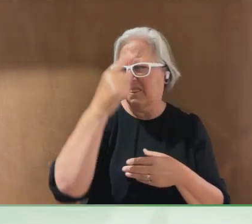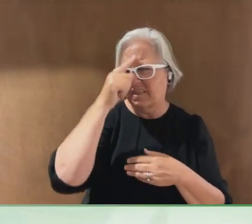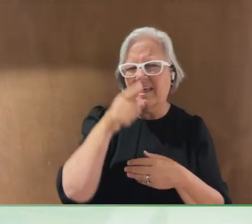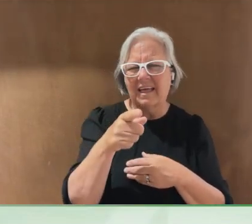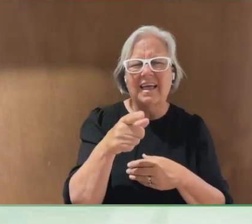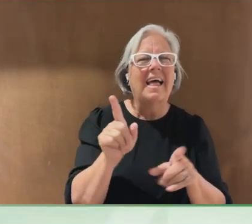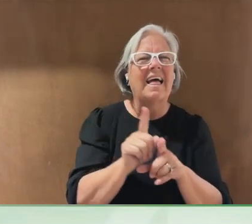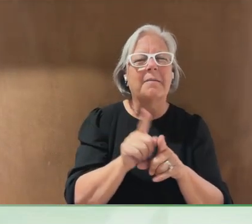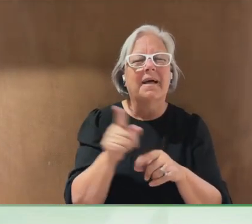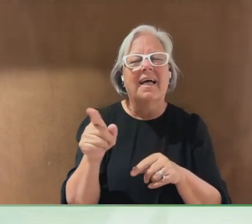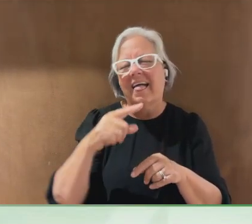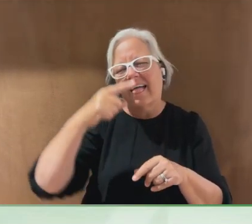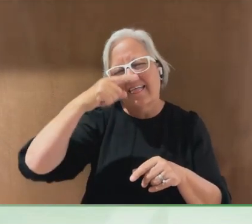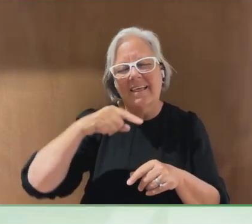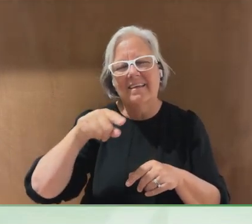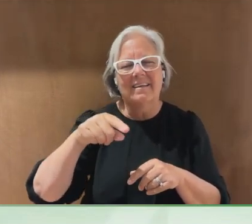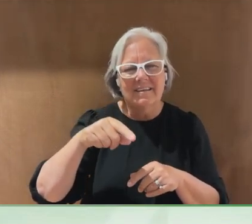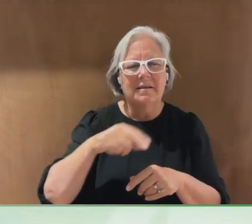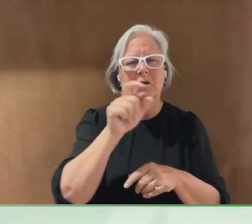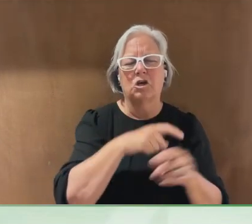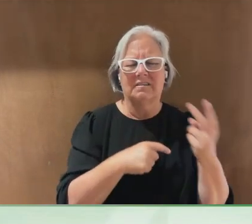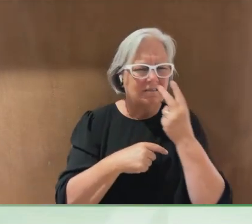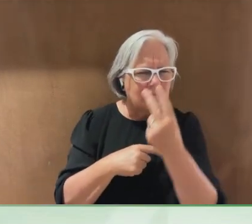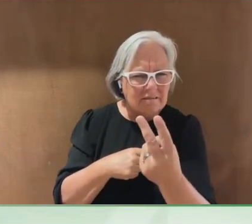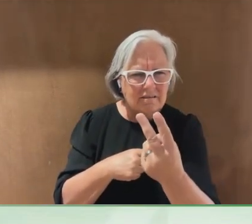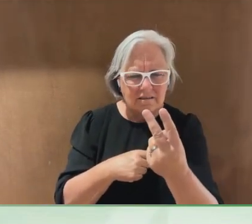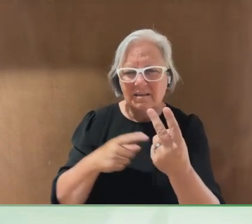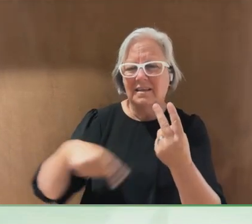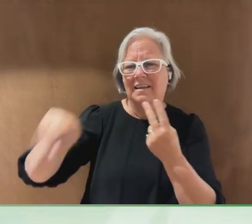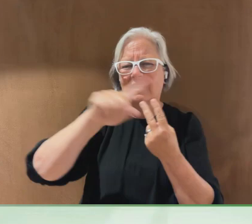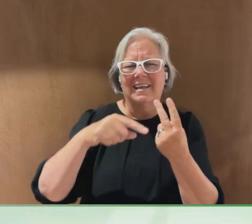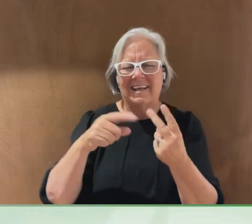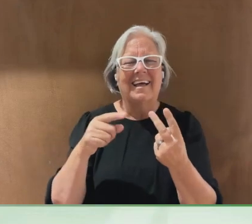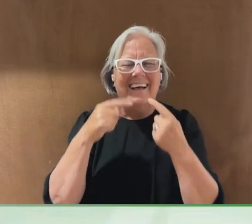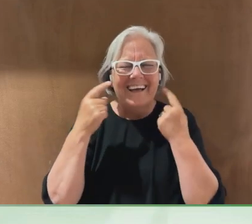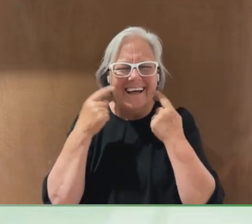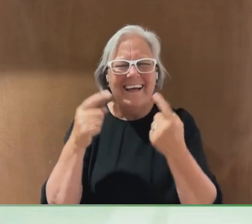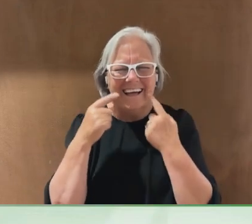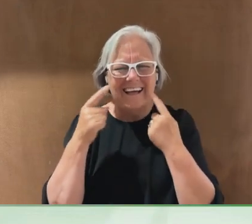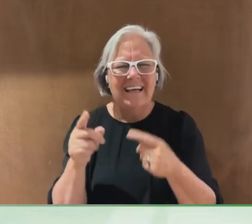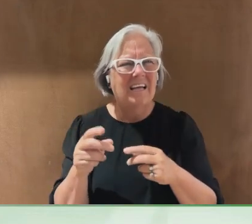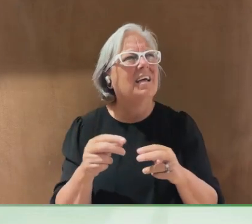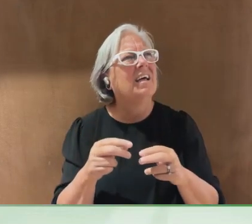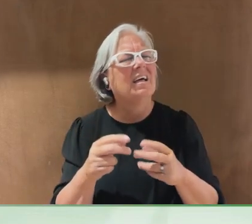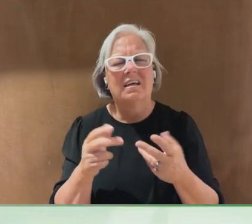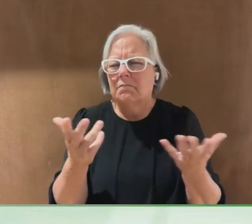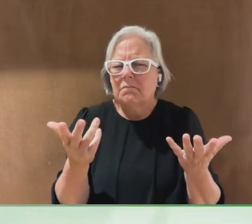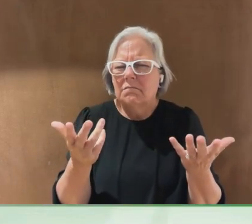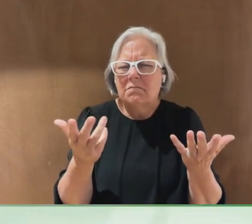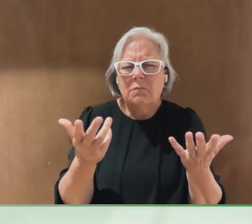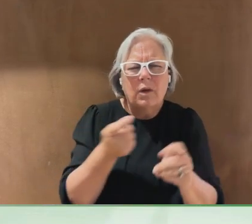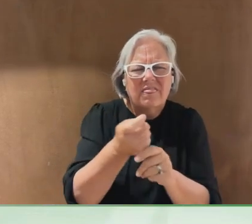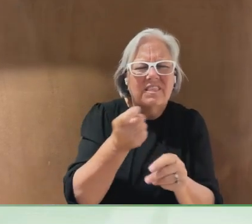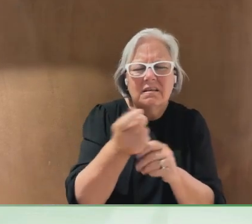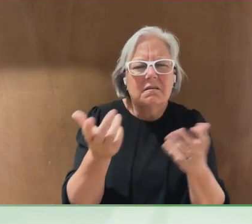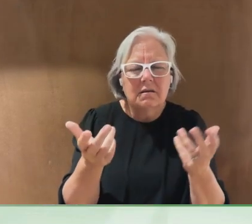a Gemini screen, and every time the entire room starts laughing, they look up what the joke is supposed to mean. But it struck me as an American living